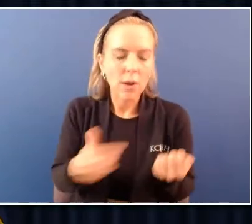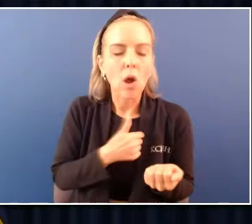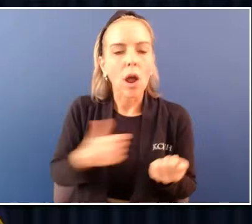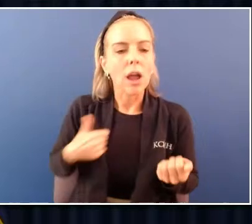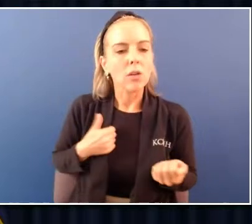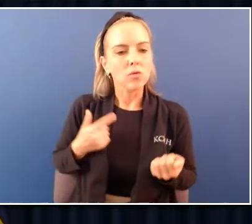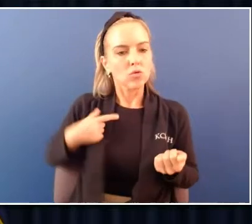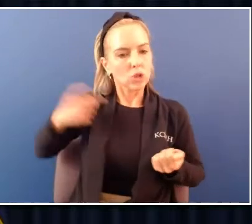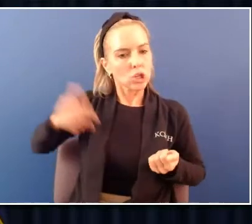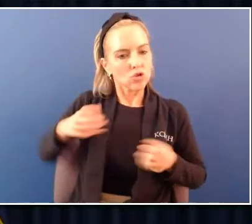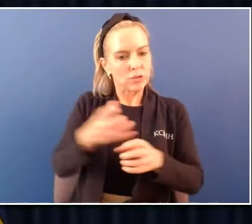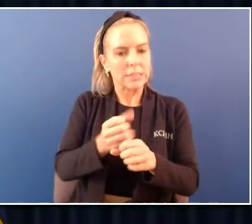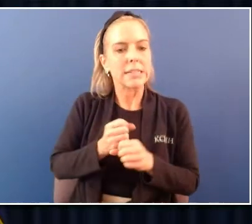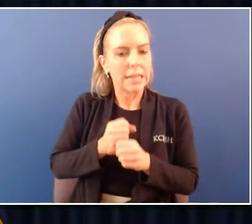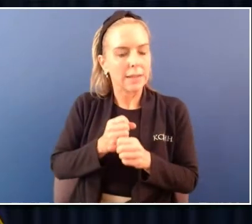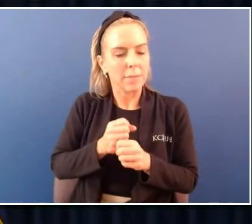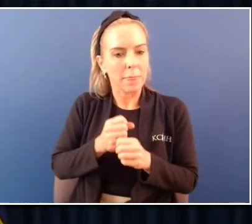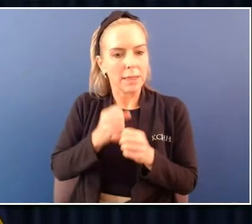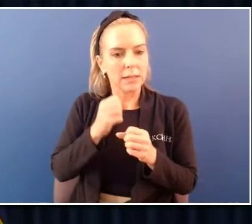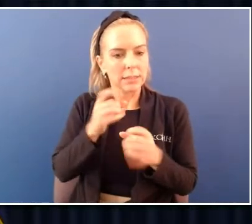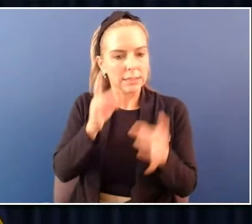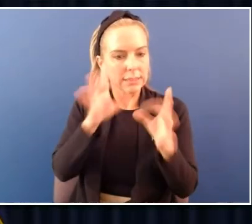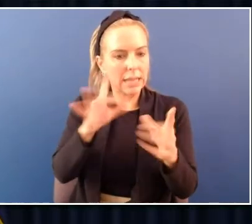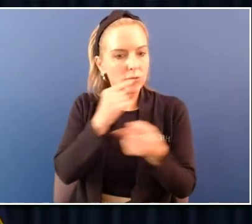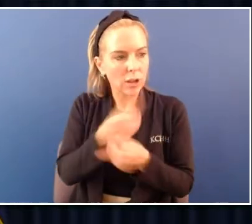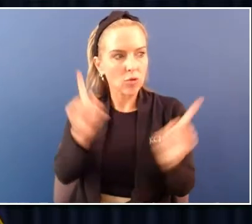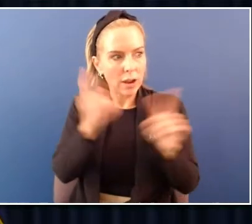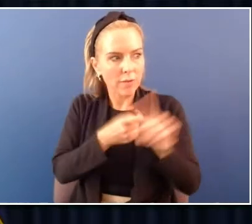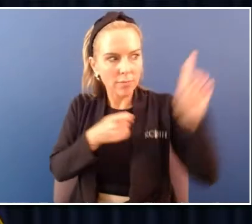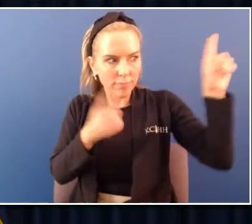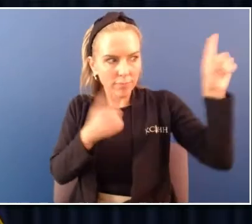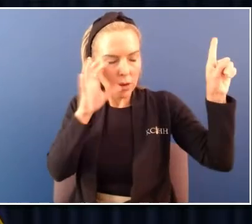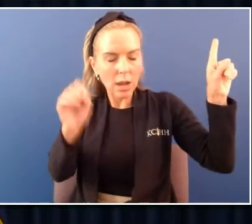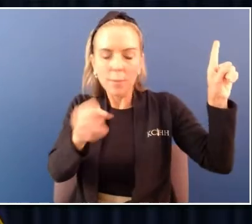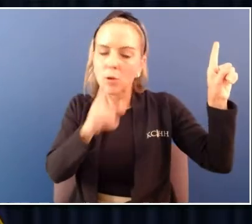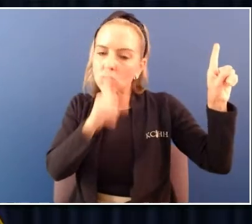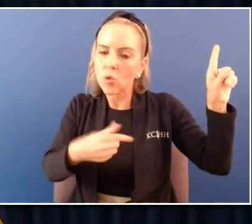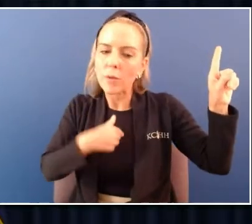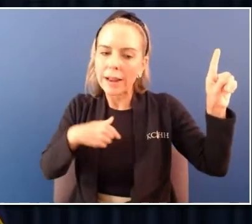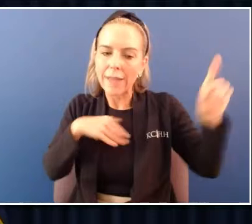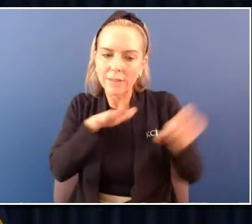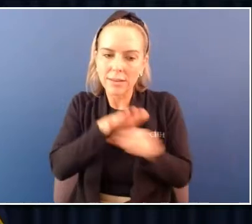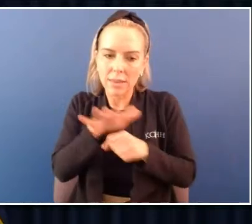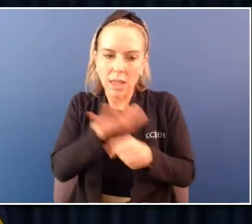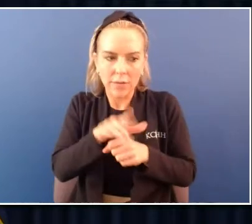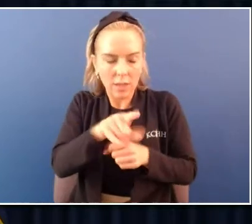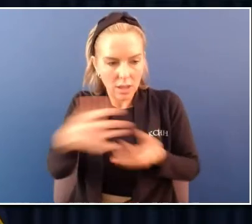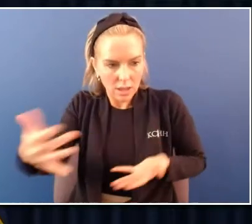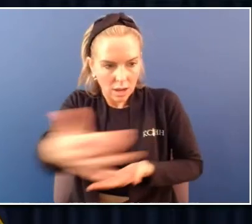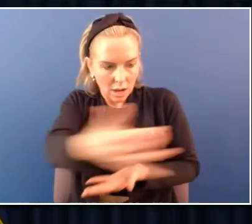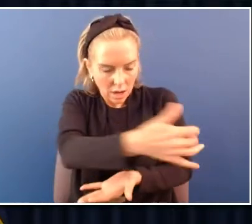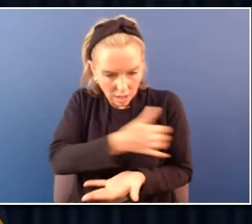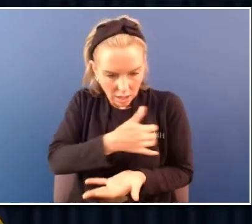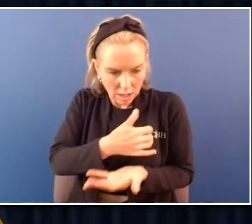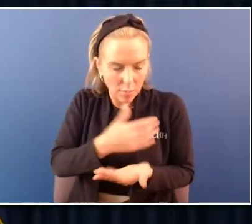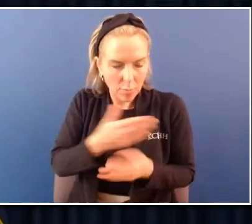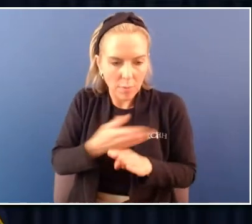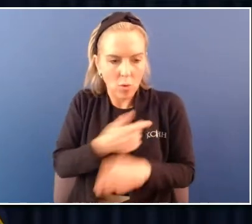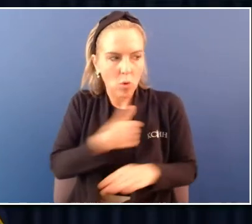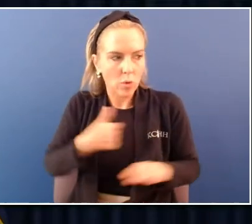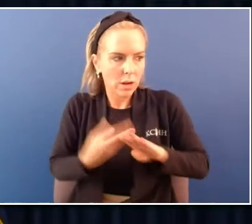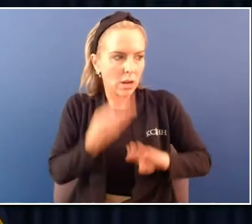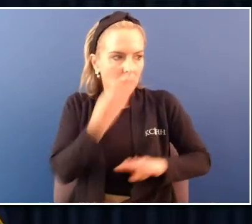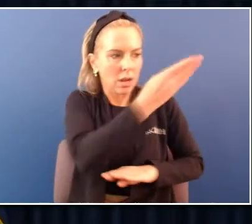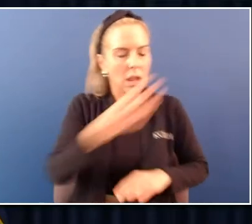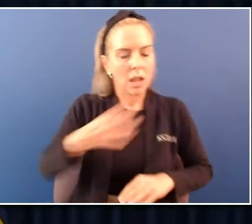get a disaster declaration, but we've got to make sure that we have enough before we make that application. And while we have a couple